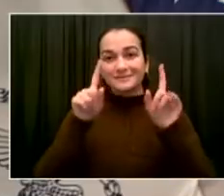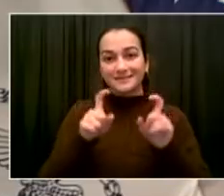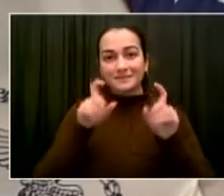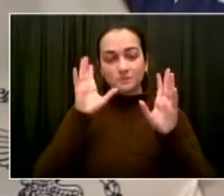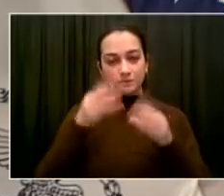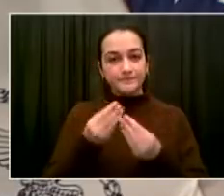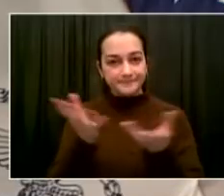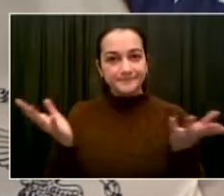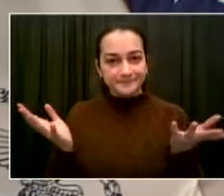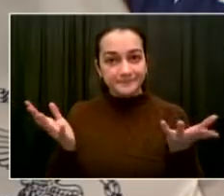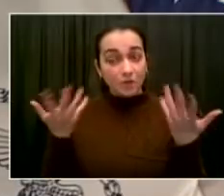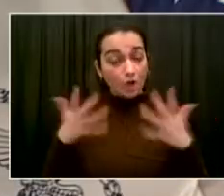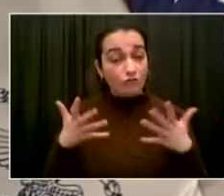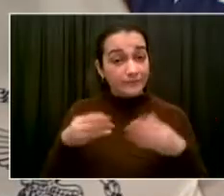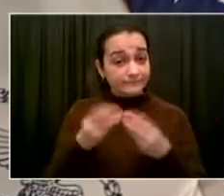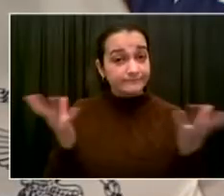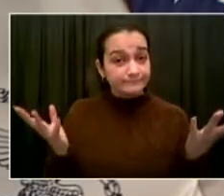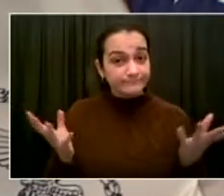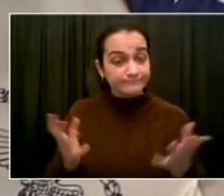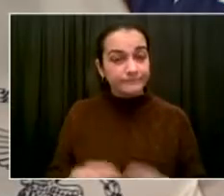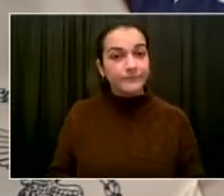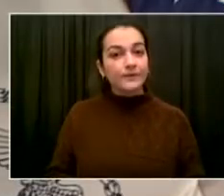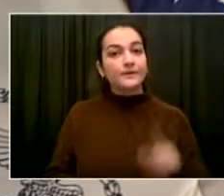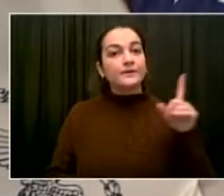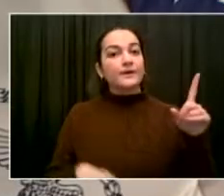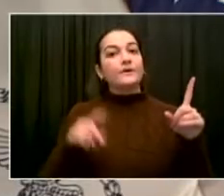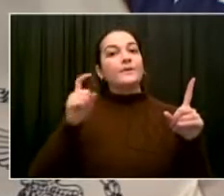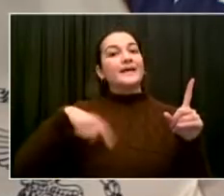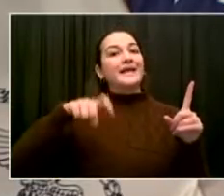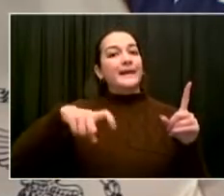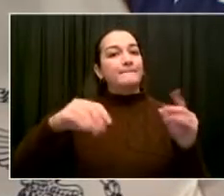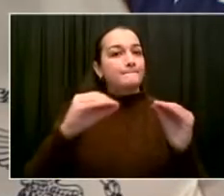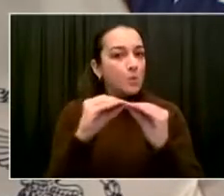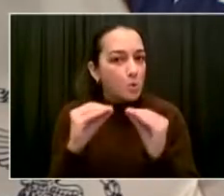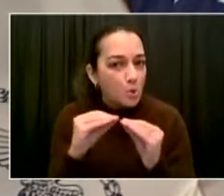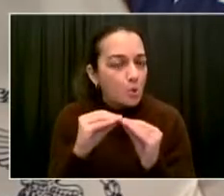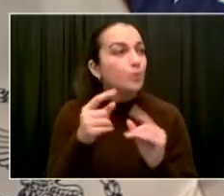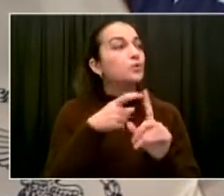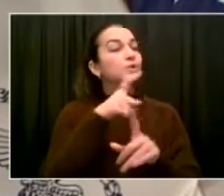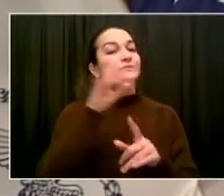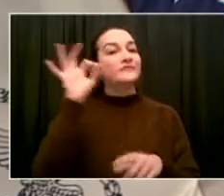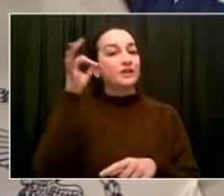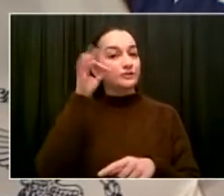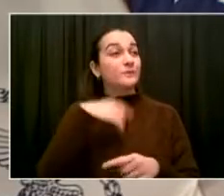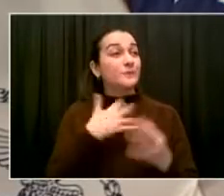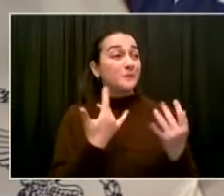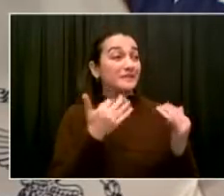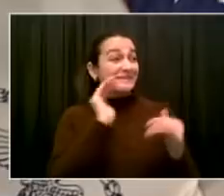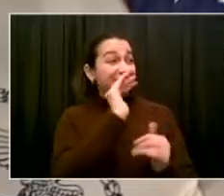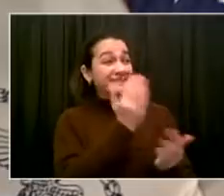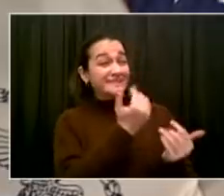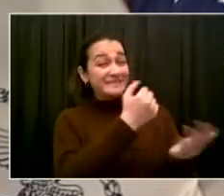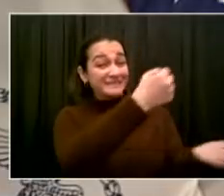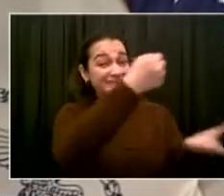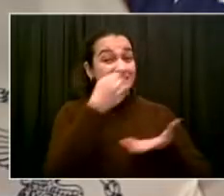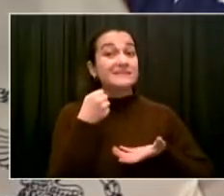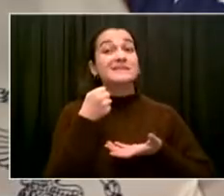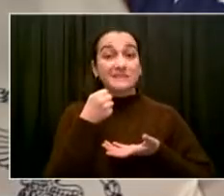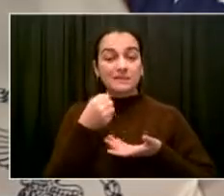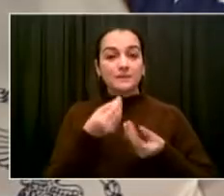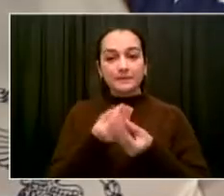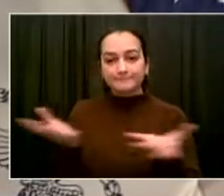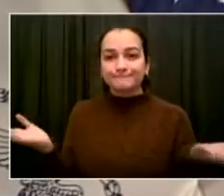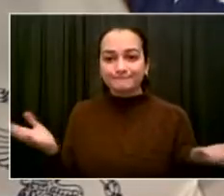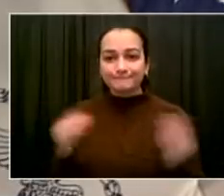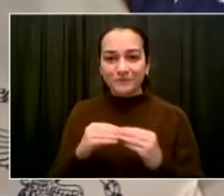home tests. Obviously, everything has kicked up in the last few days in an absolutely extraordinary manner. So your question is a